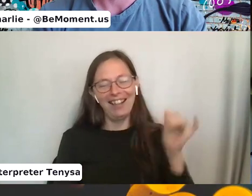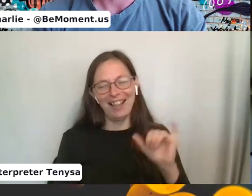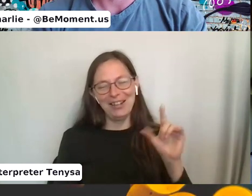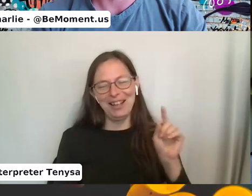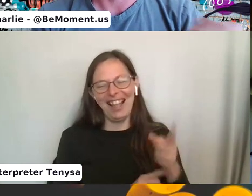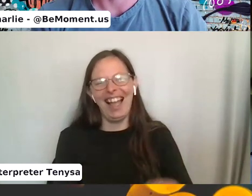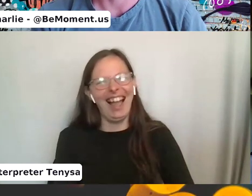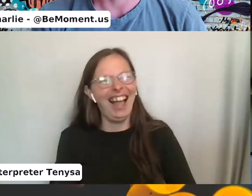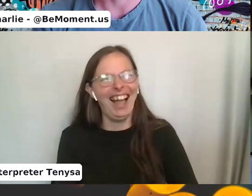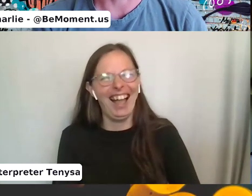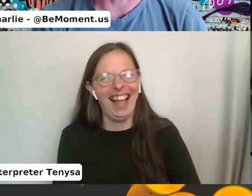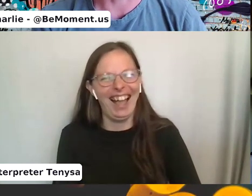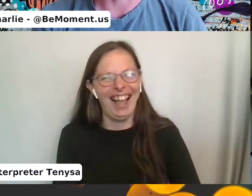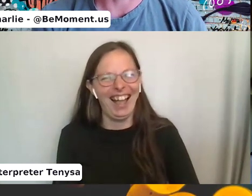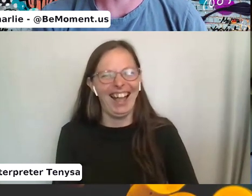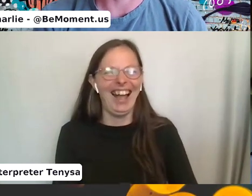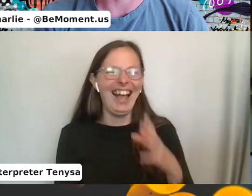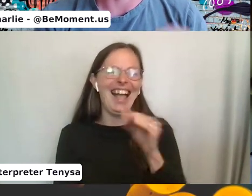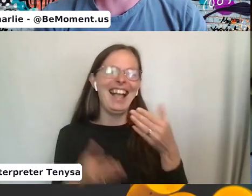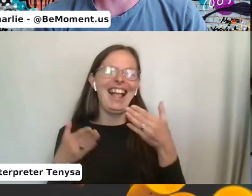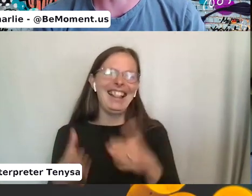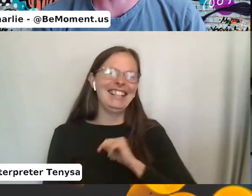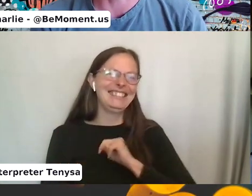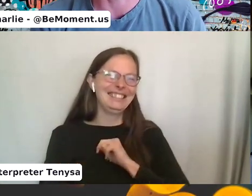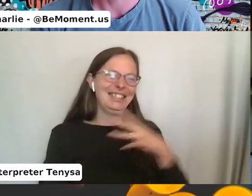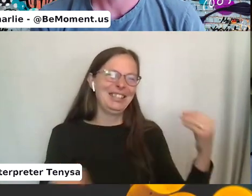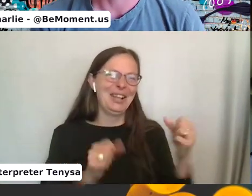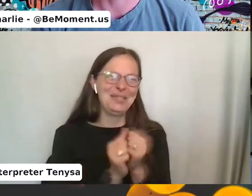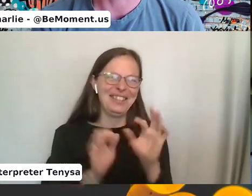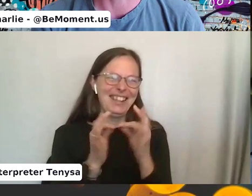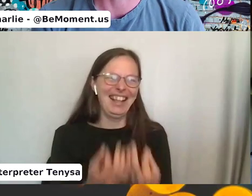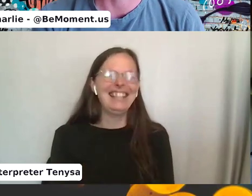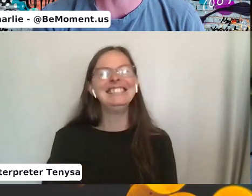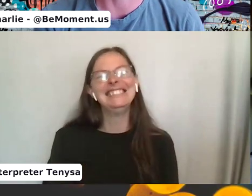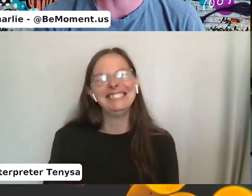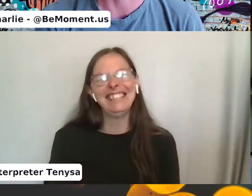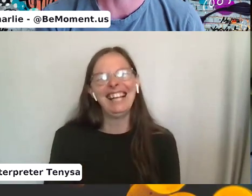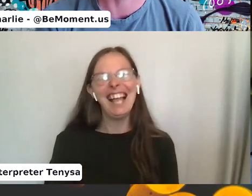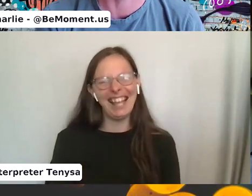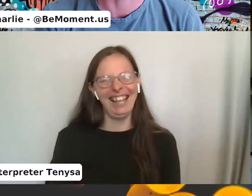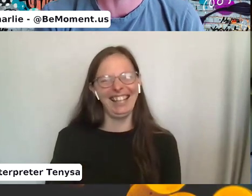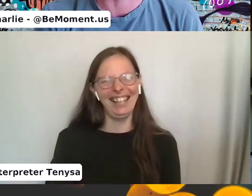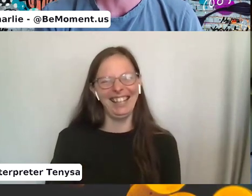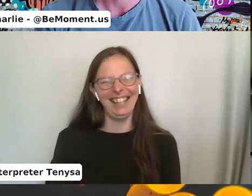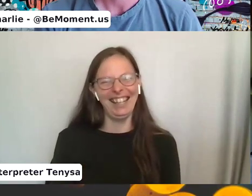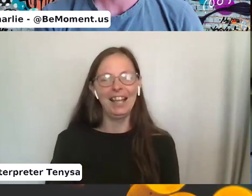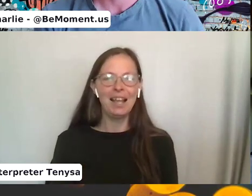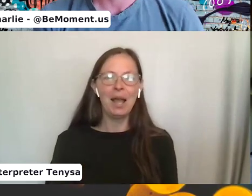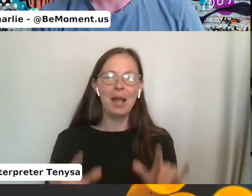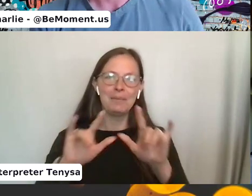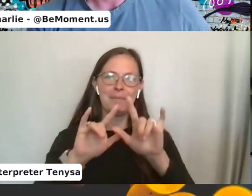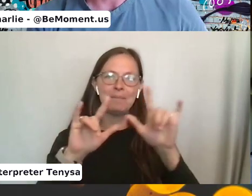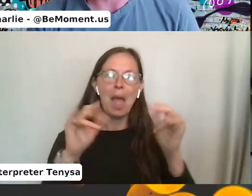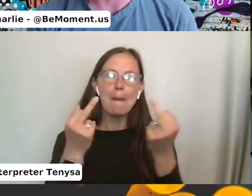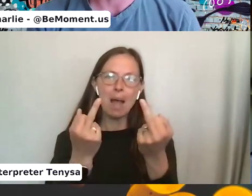minutes, and let her go be with her family on a Saturday. And explain